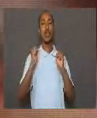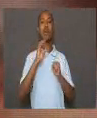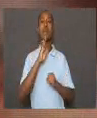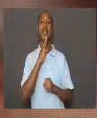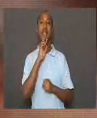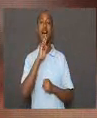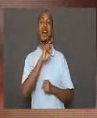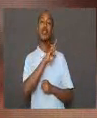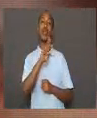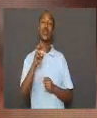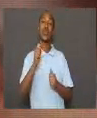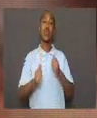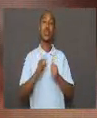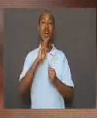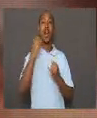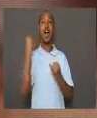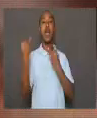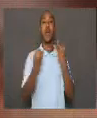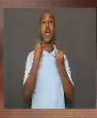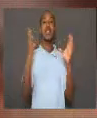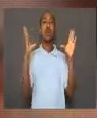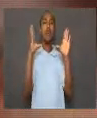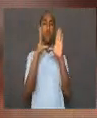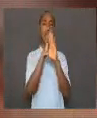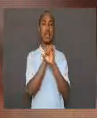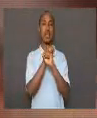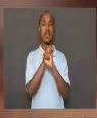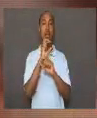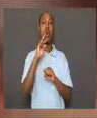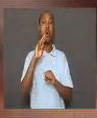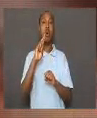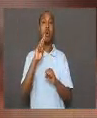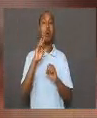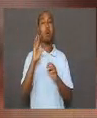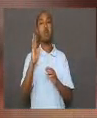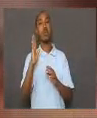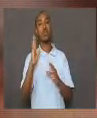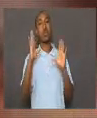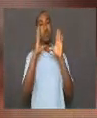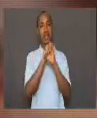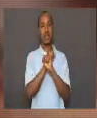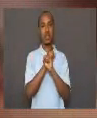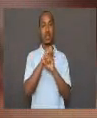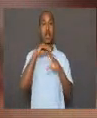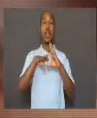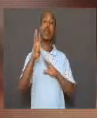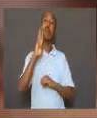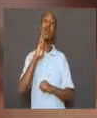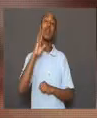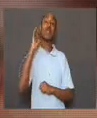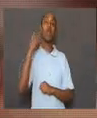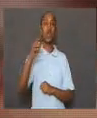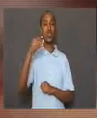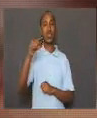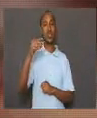bases are those which ionize completely or almost completely in water